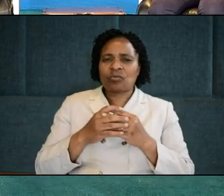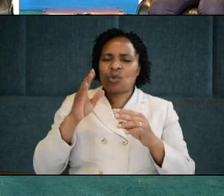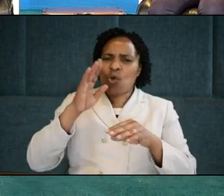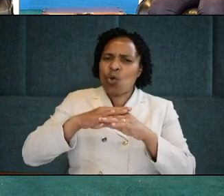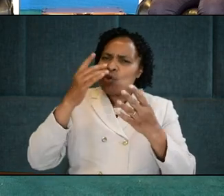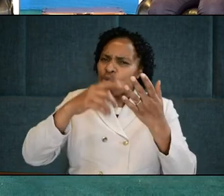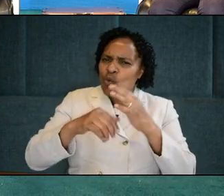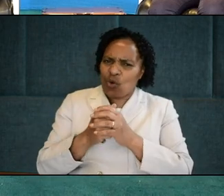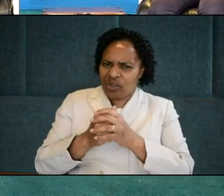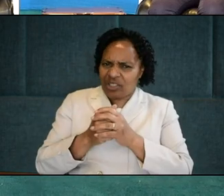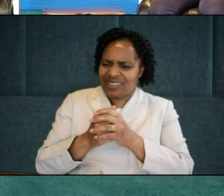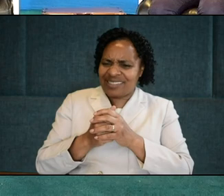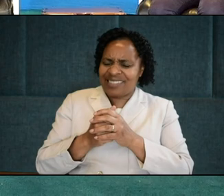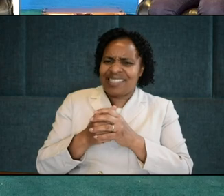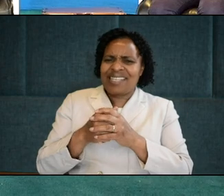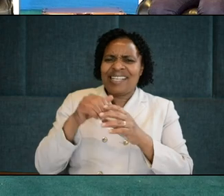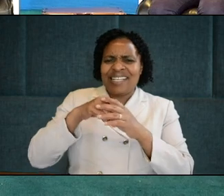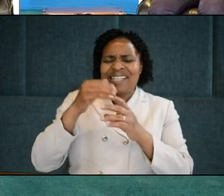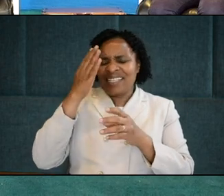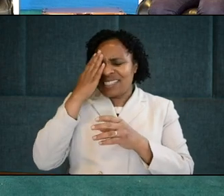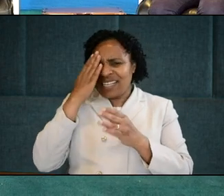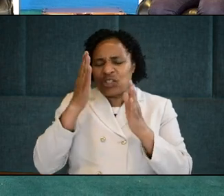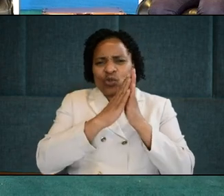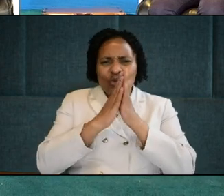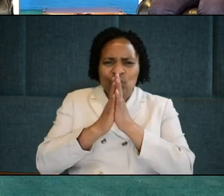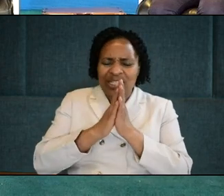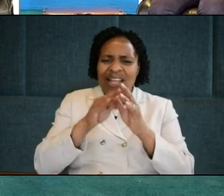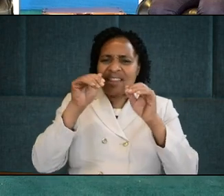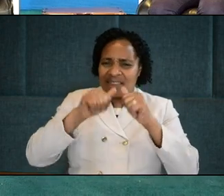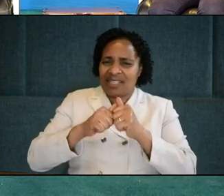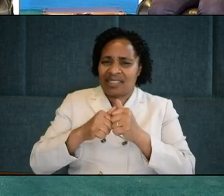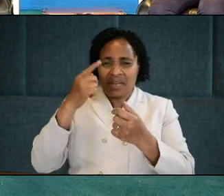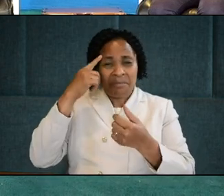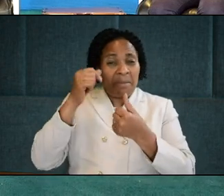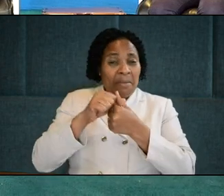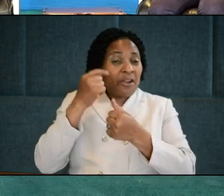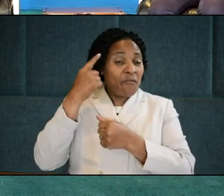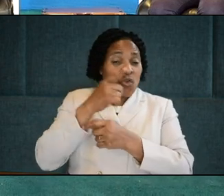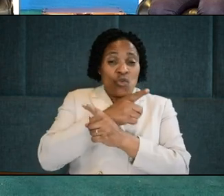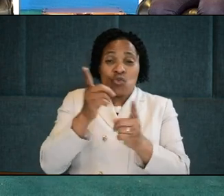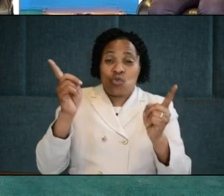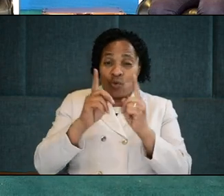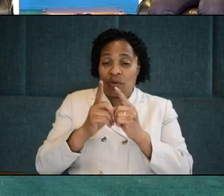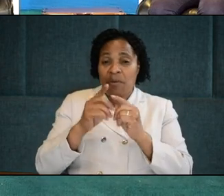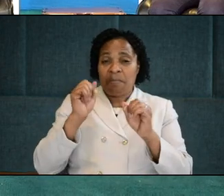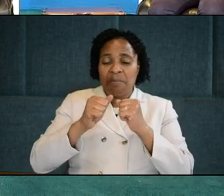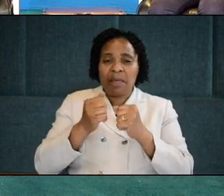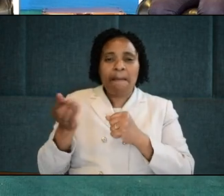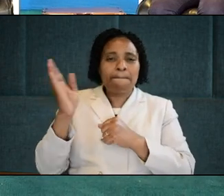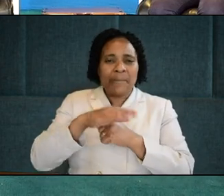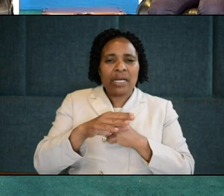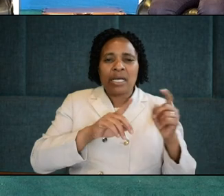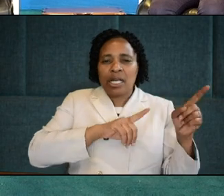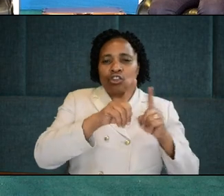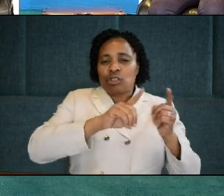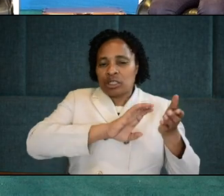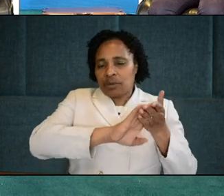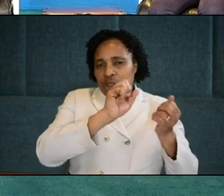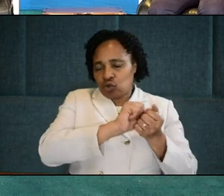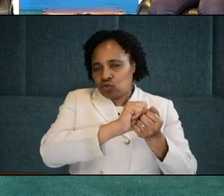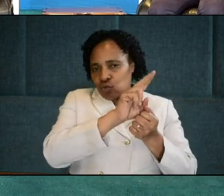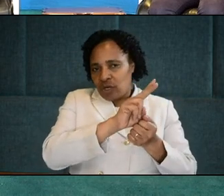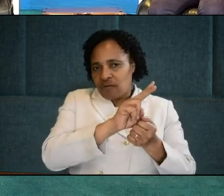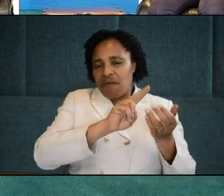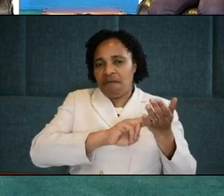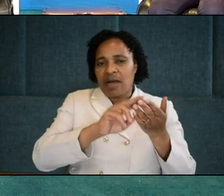On what event in Israel's history does the scarlet cord remind you? And maybe you can be taken back to Exodus chapter